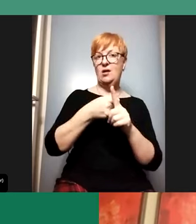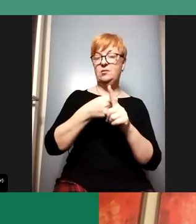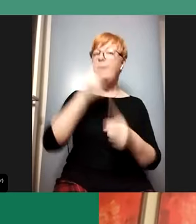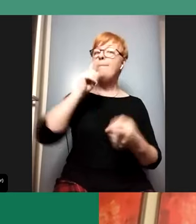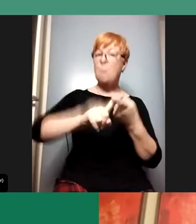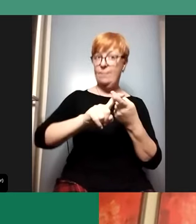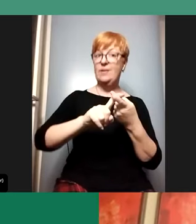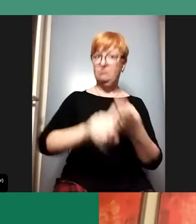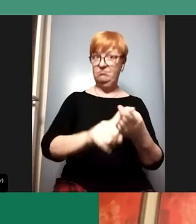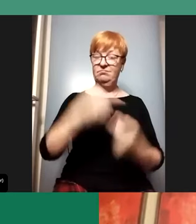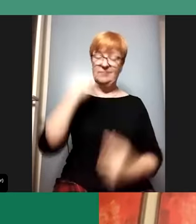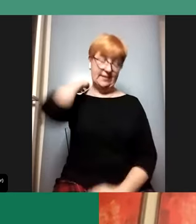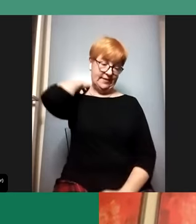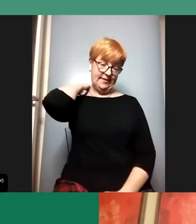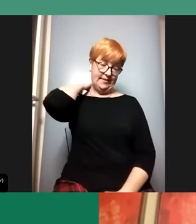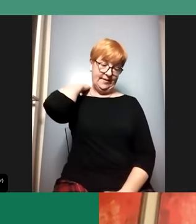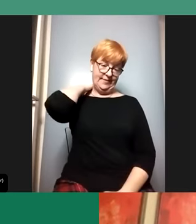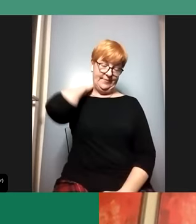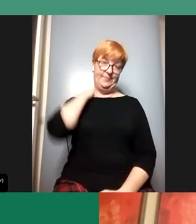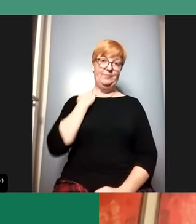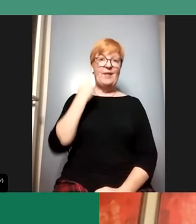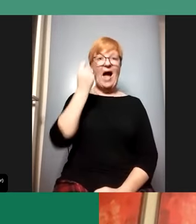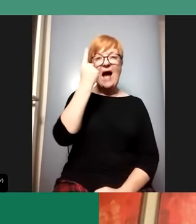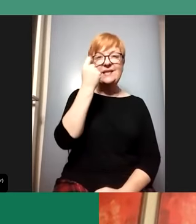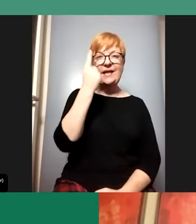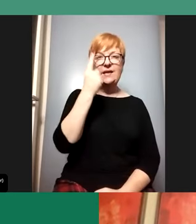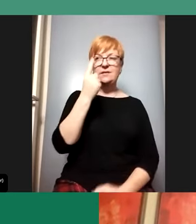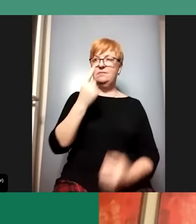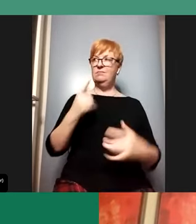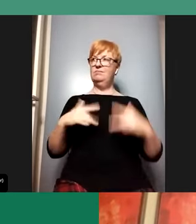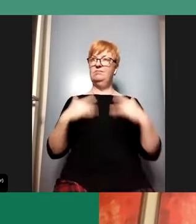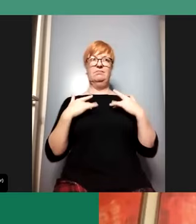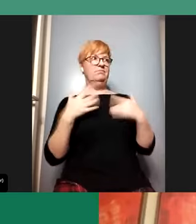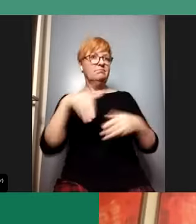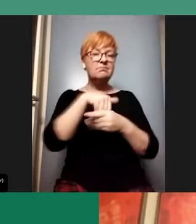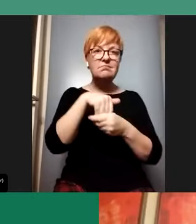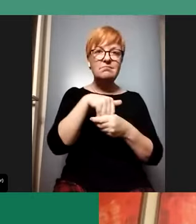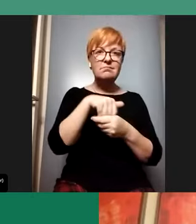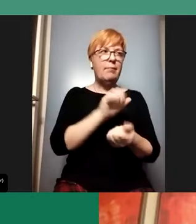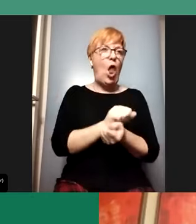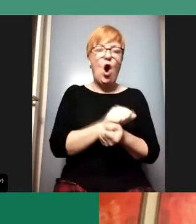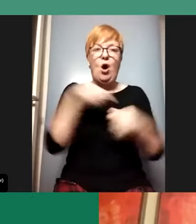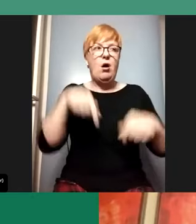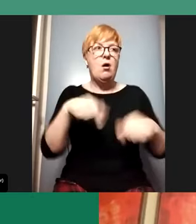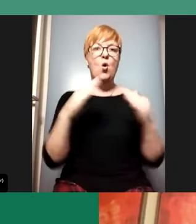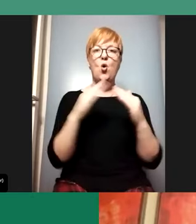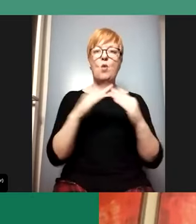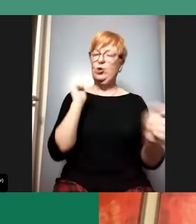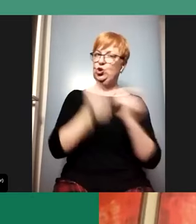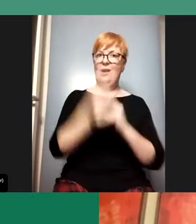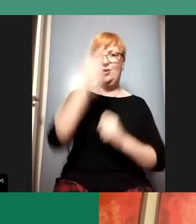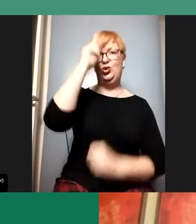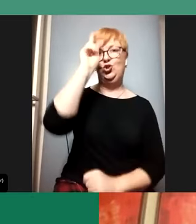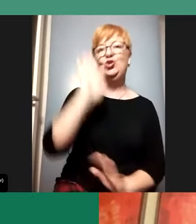things. It changed ideas about belonging, you know, home. One of the things that I found in my research was